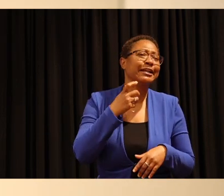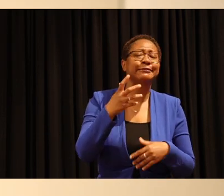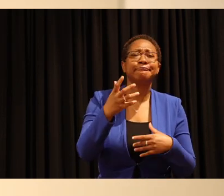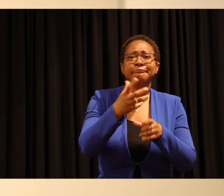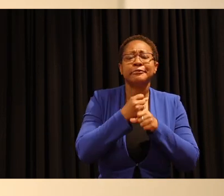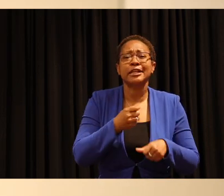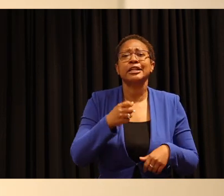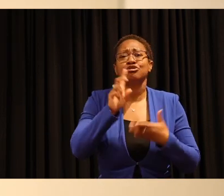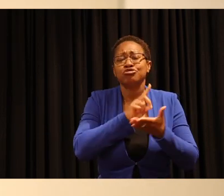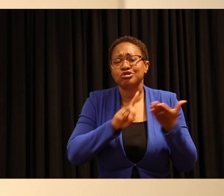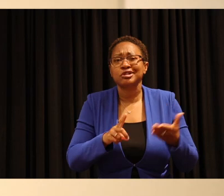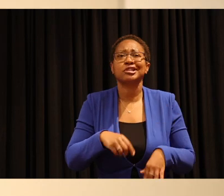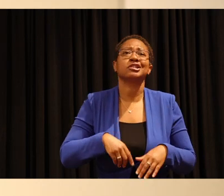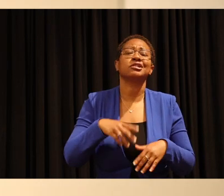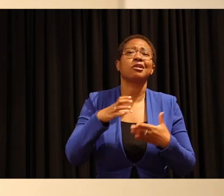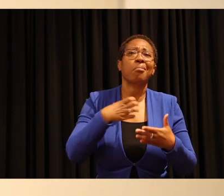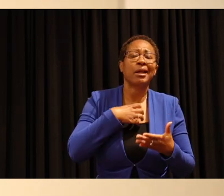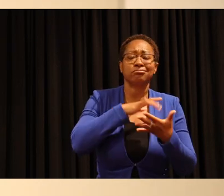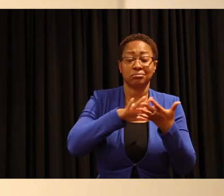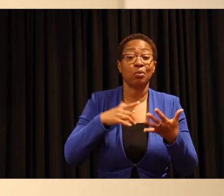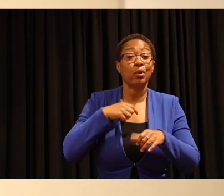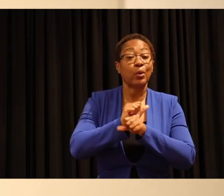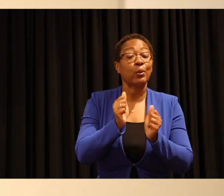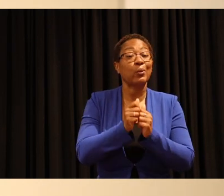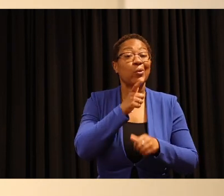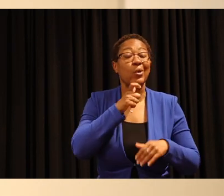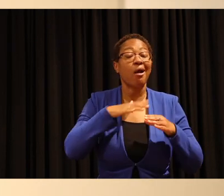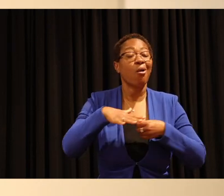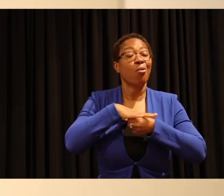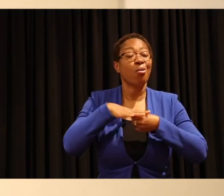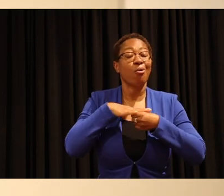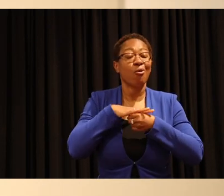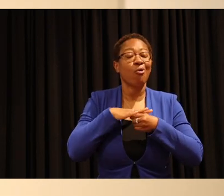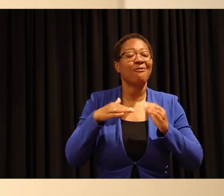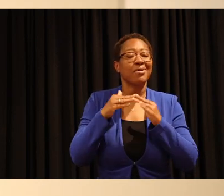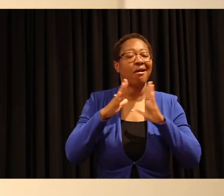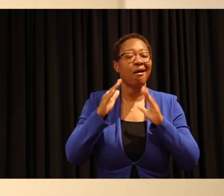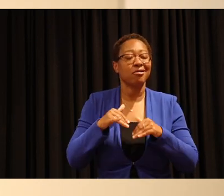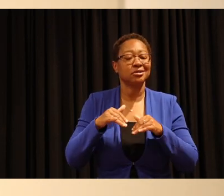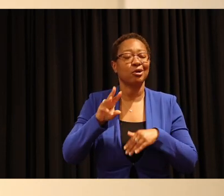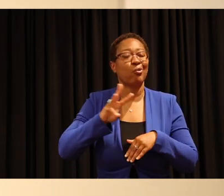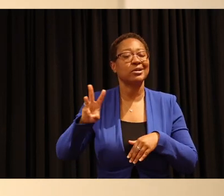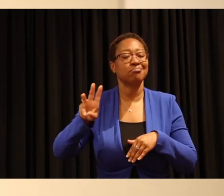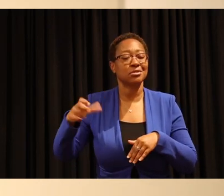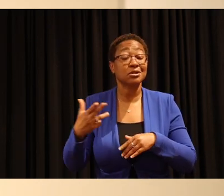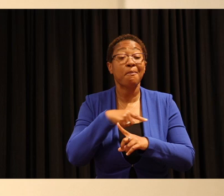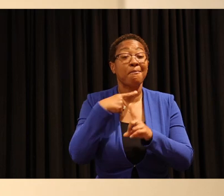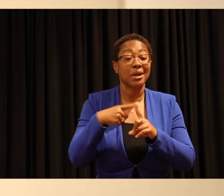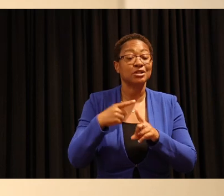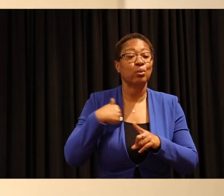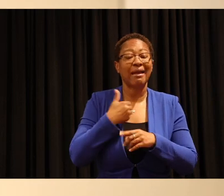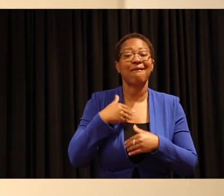discrimination complaints, we do work with our local Fair Housing Center of West Michigan, but we also have a